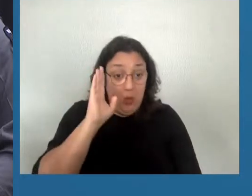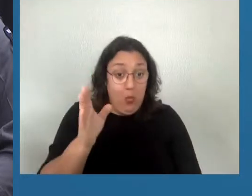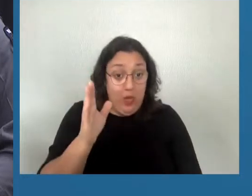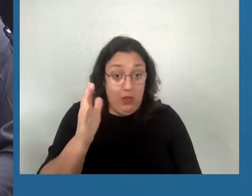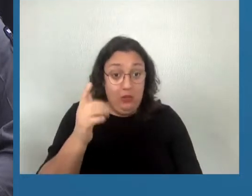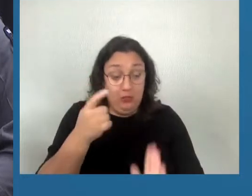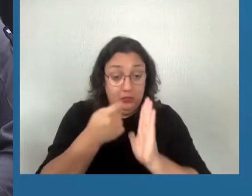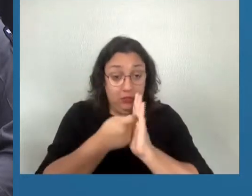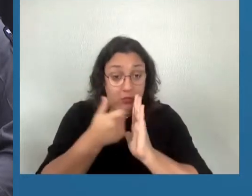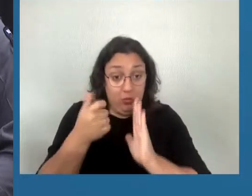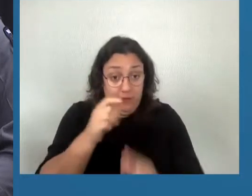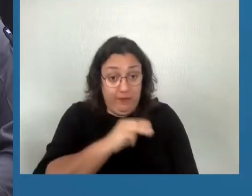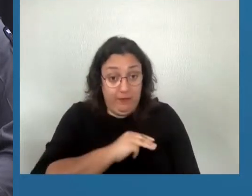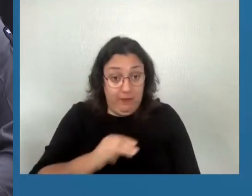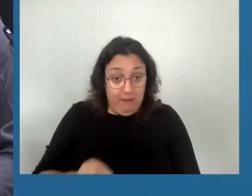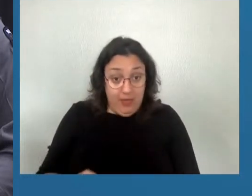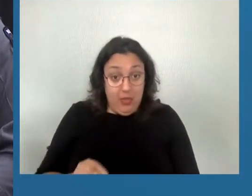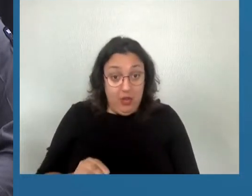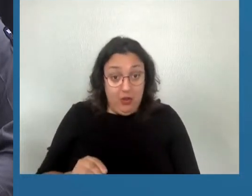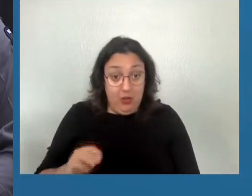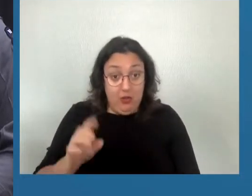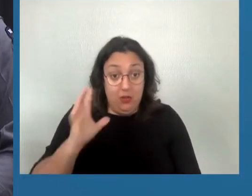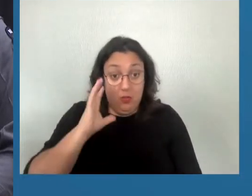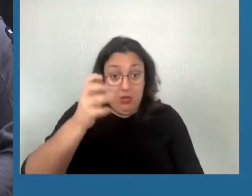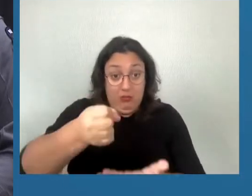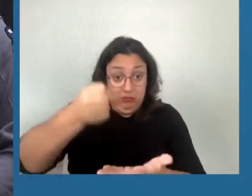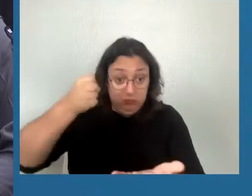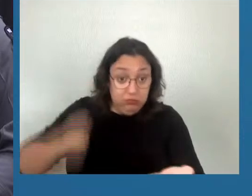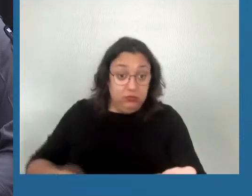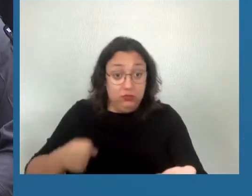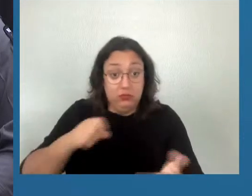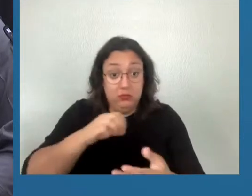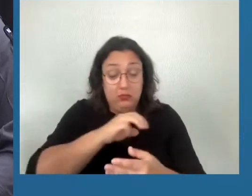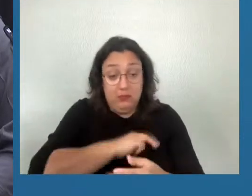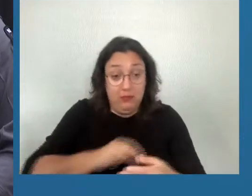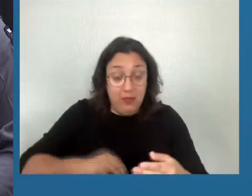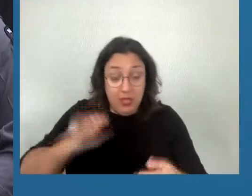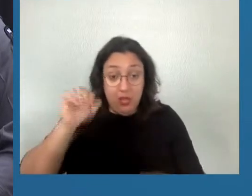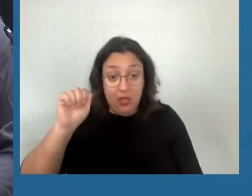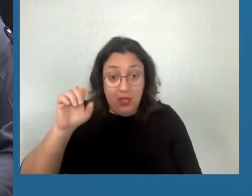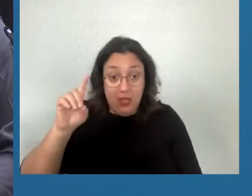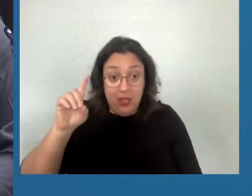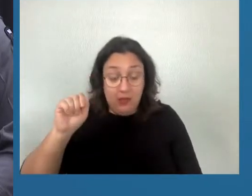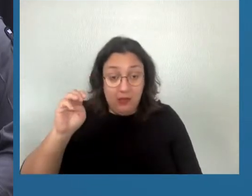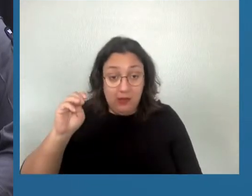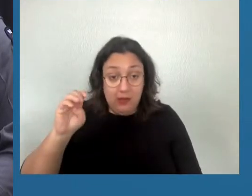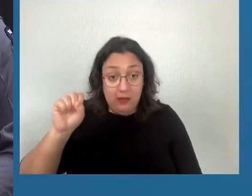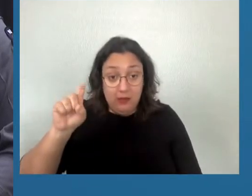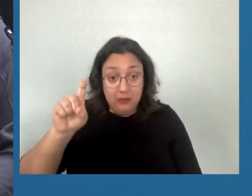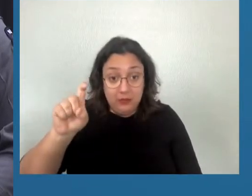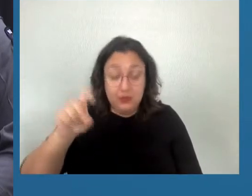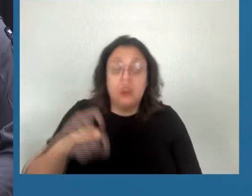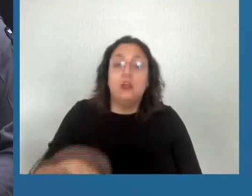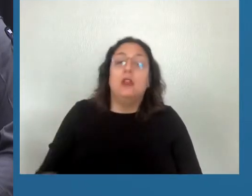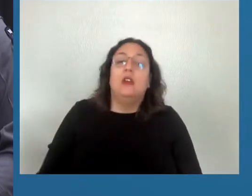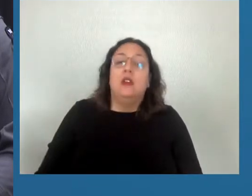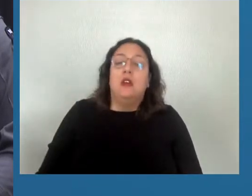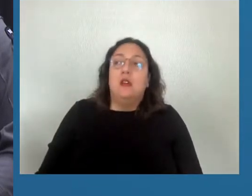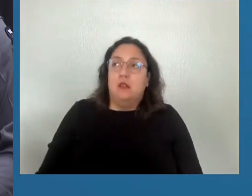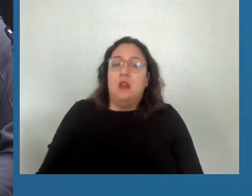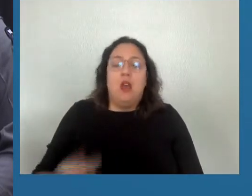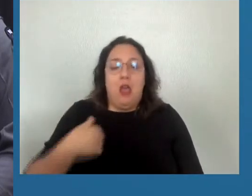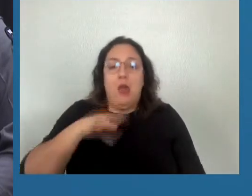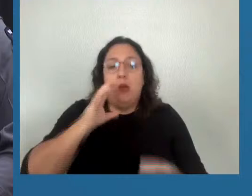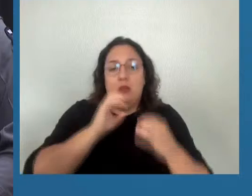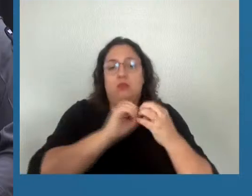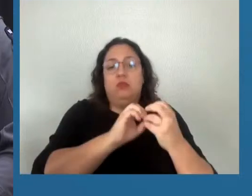Mayor Adams? I'll continue working with the City Council to find out what concerns they have. I'd be shocked to think that people don't agree